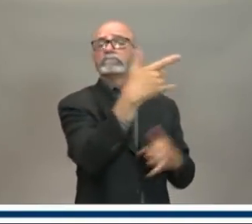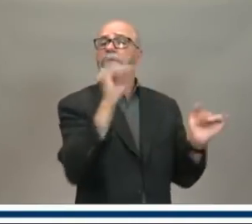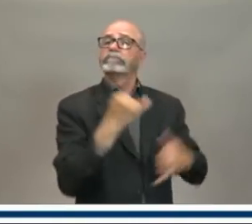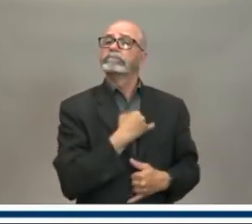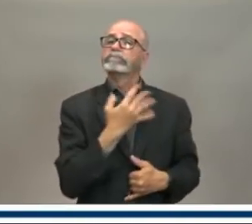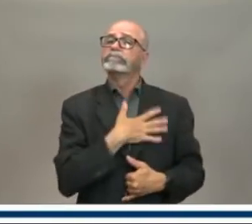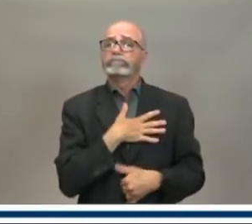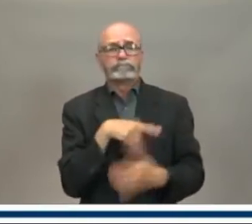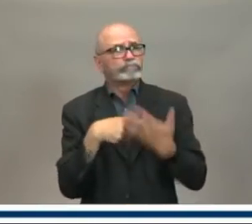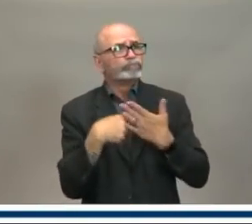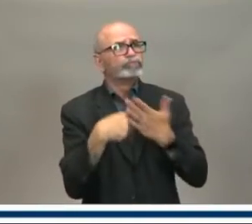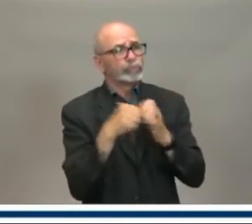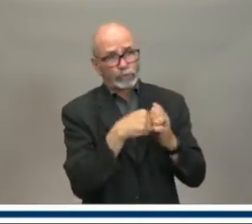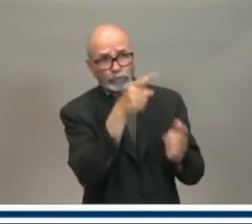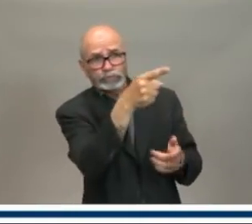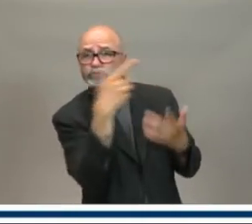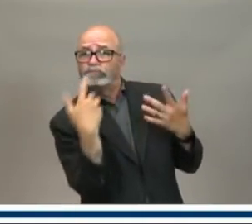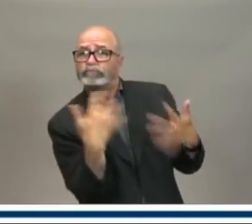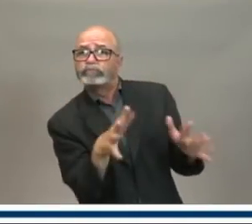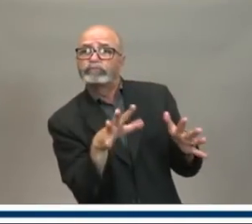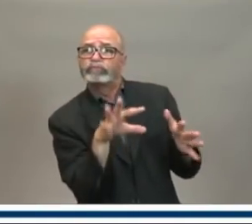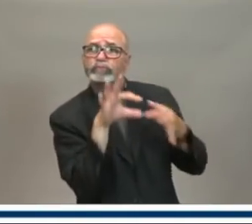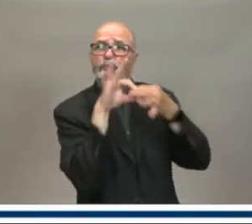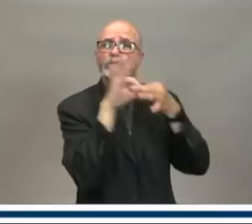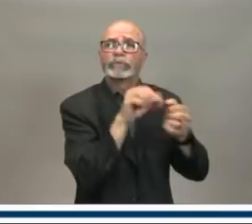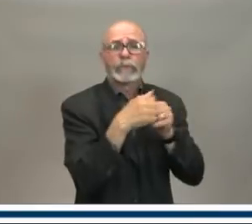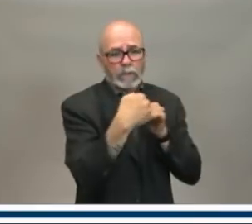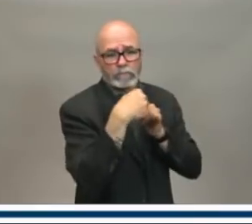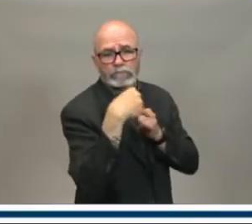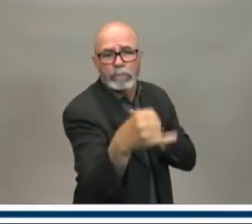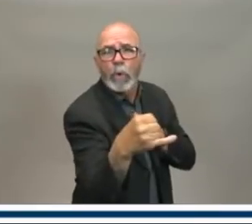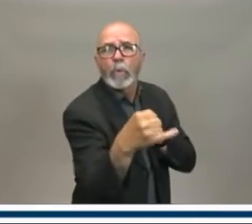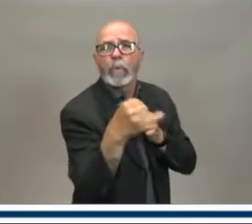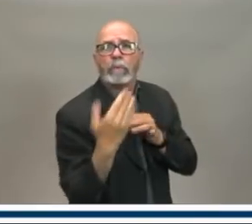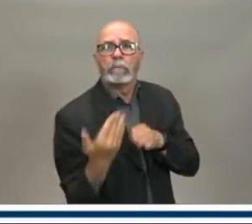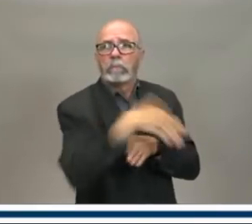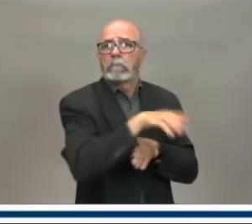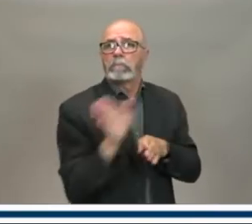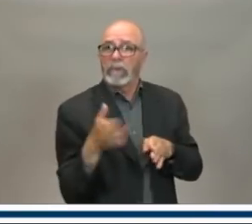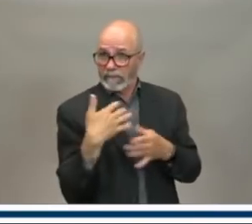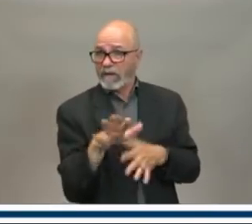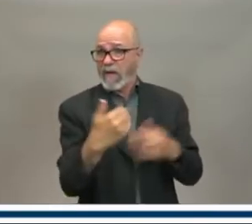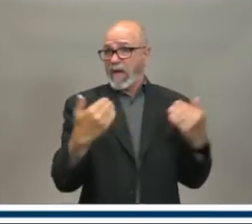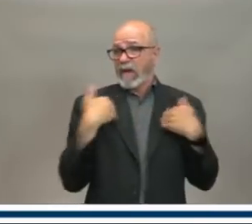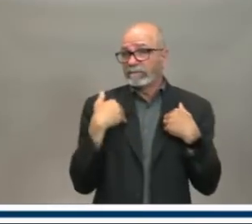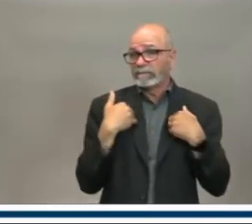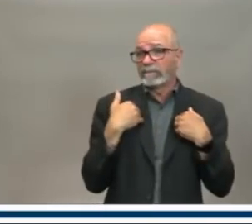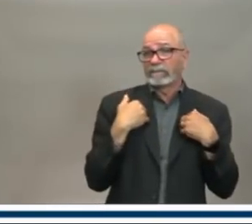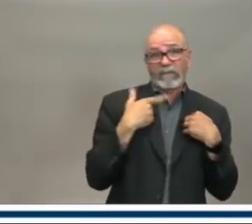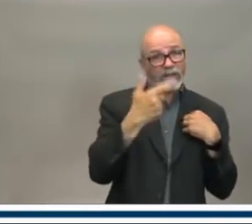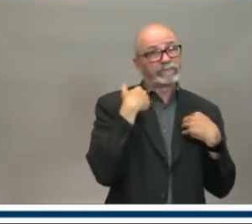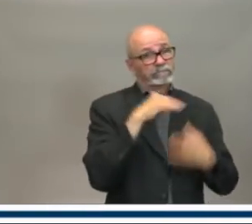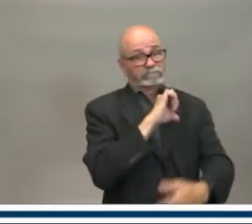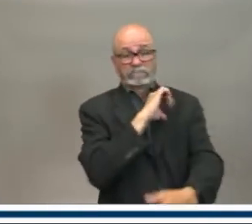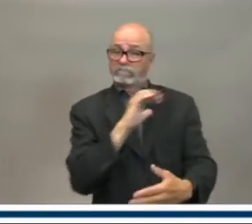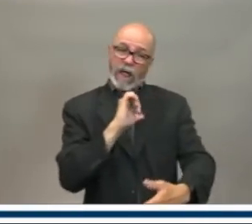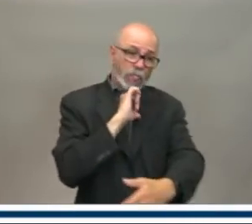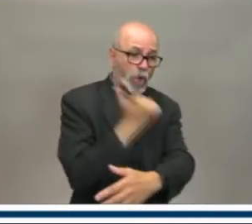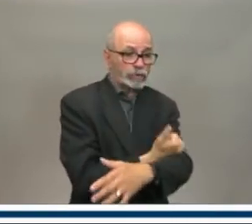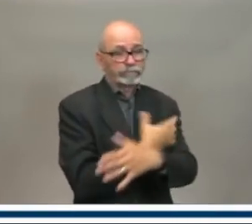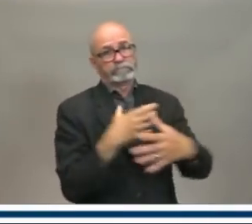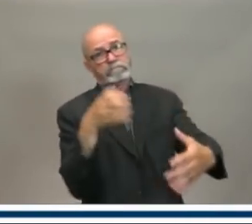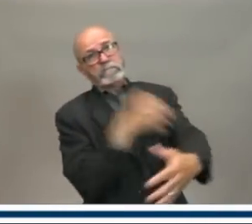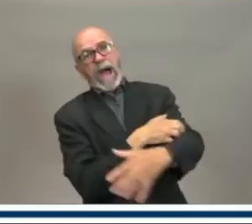will not happen at the border, how much leeway do you have to make decisions about what can and cannot happen in Nova